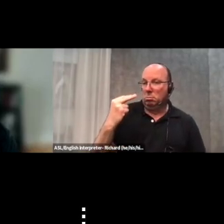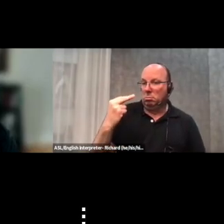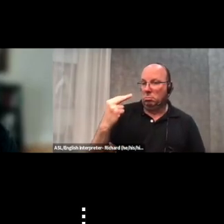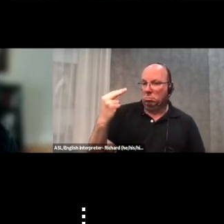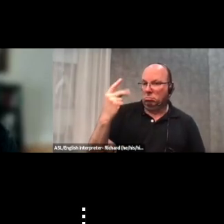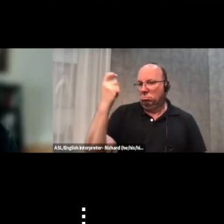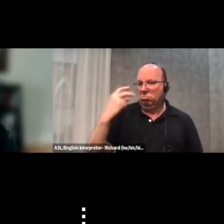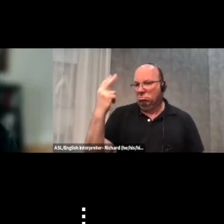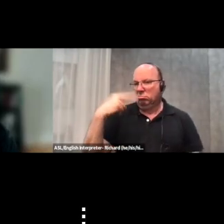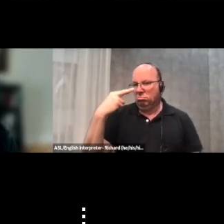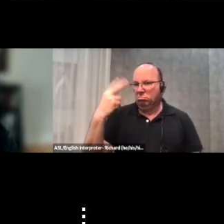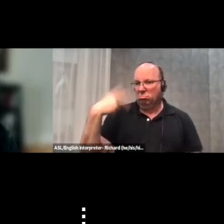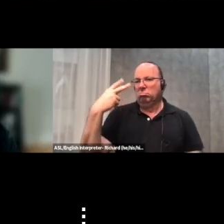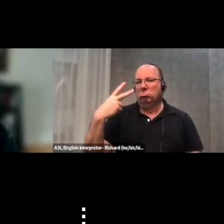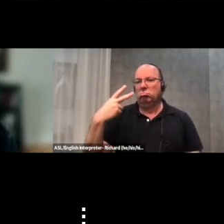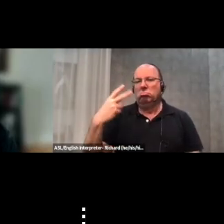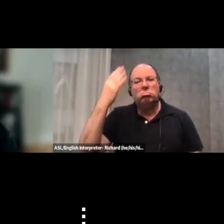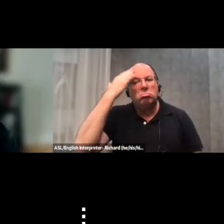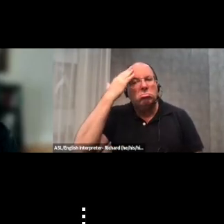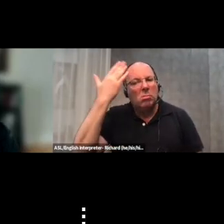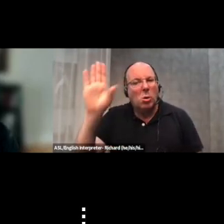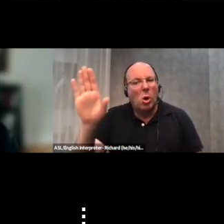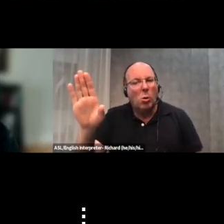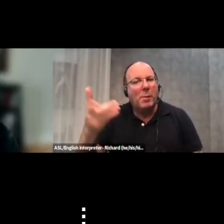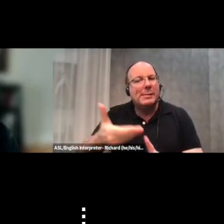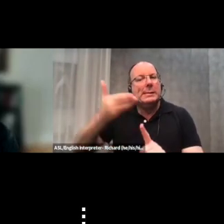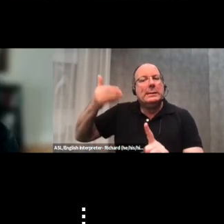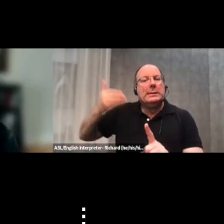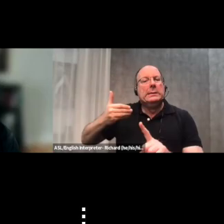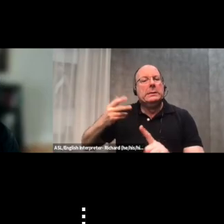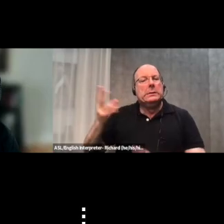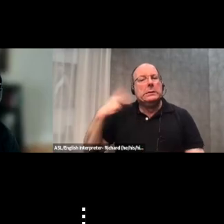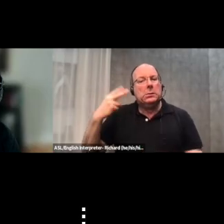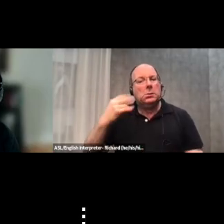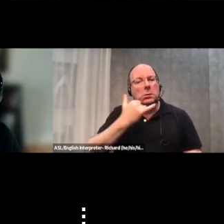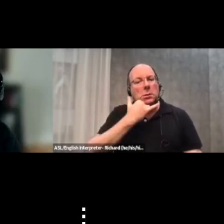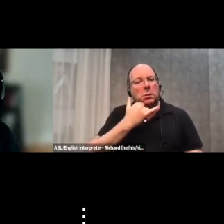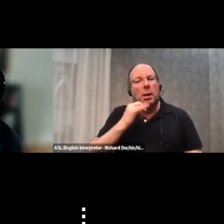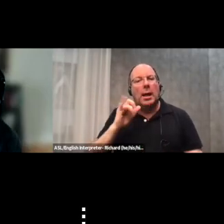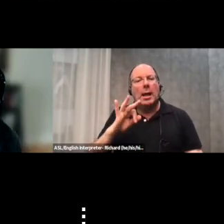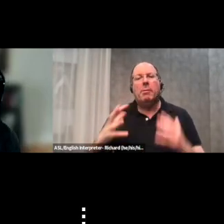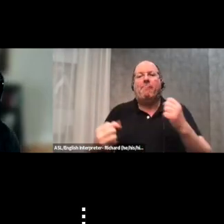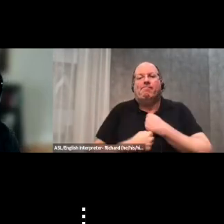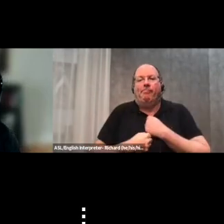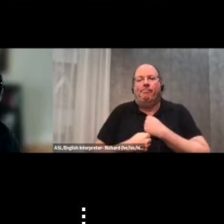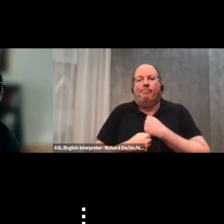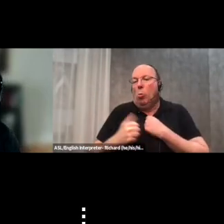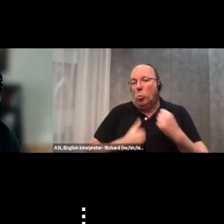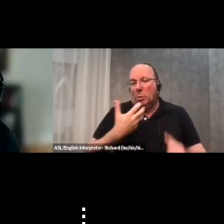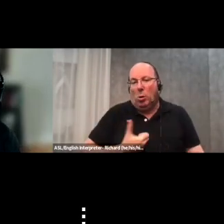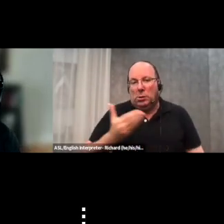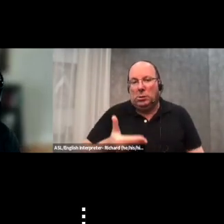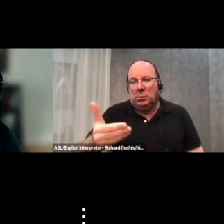in the past from providers or professionals. And when people don't disclose